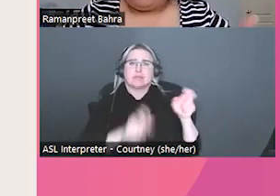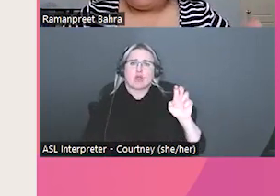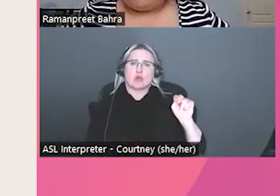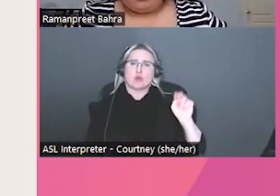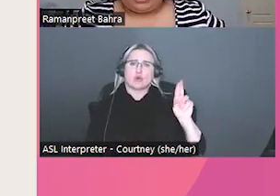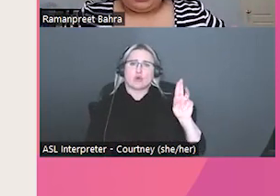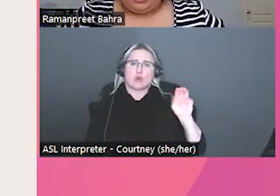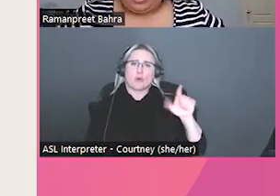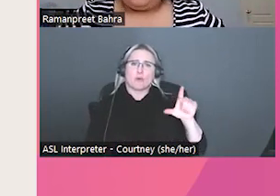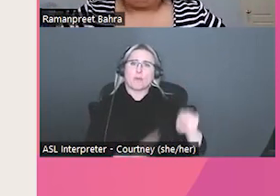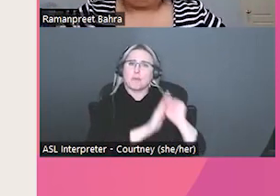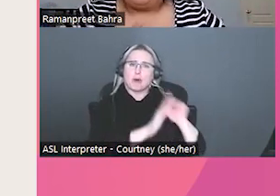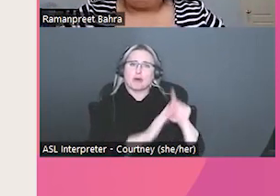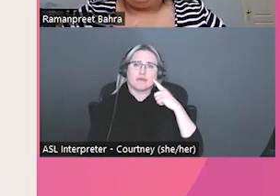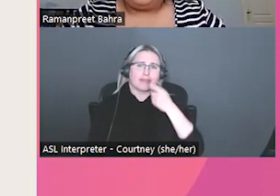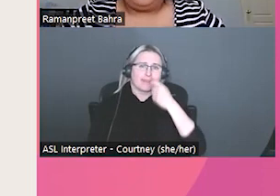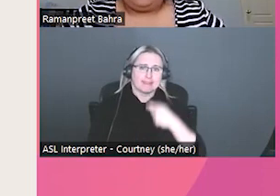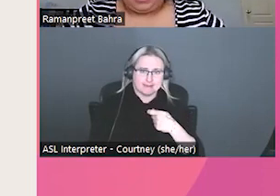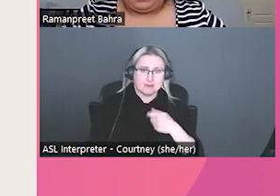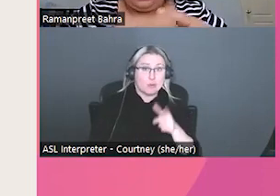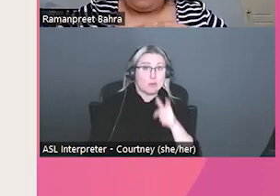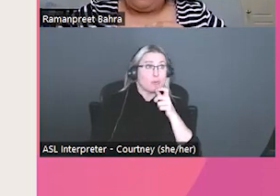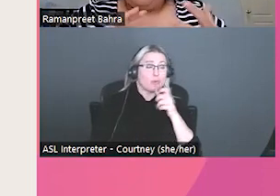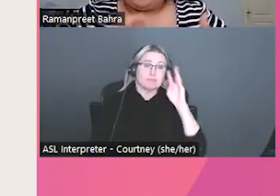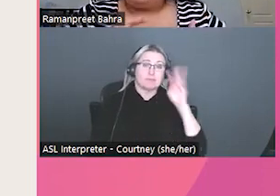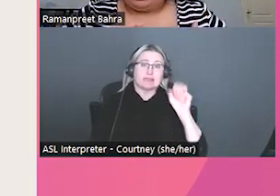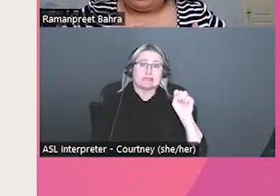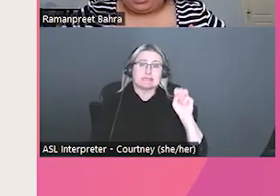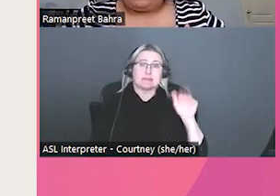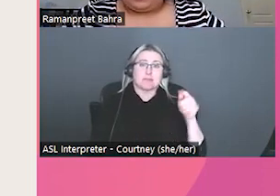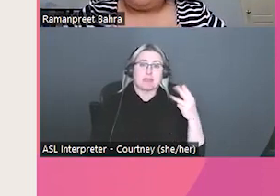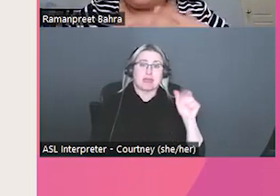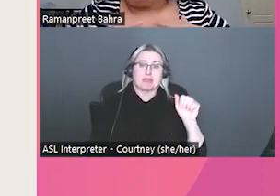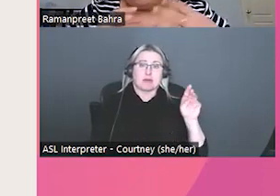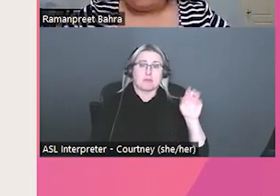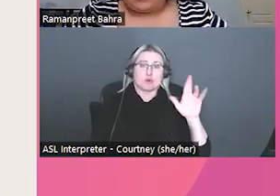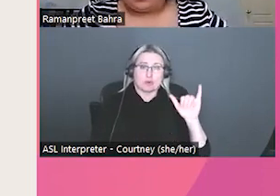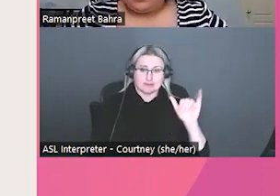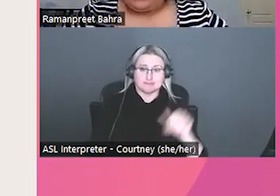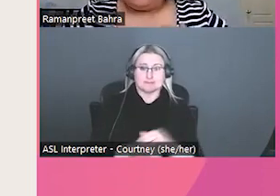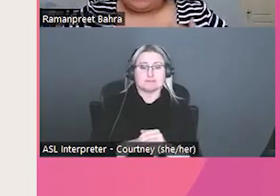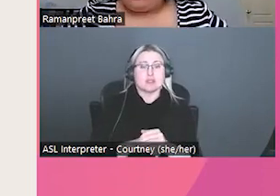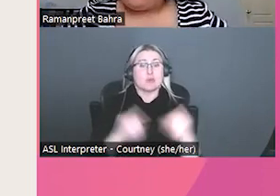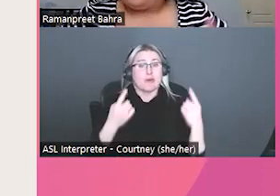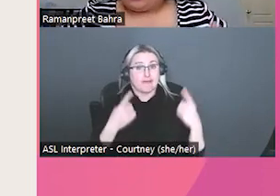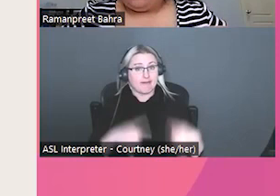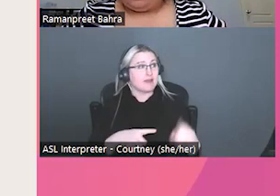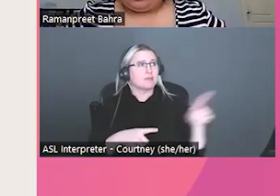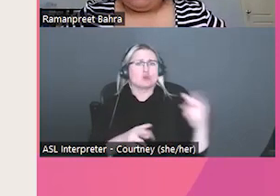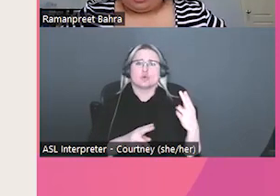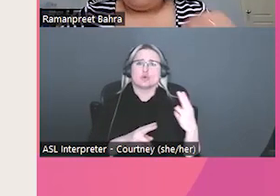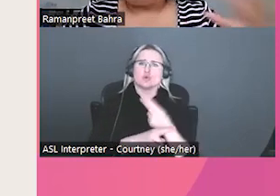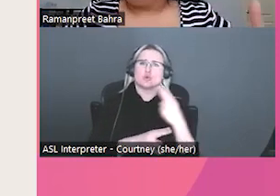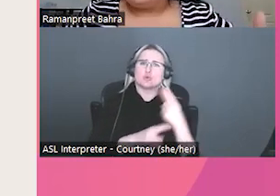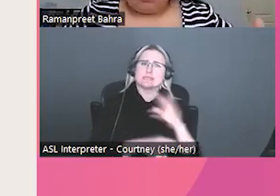to Samantha Murray. And what happens is that it comes to function as a diagnostic standard against